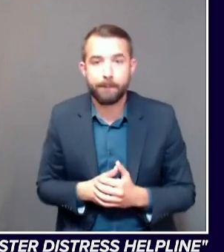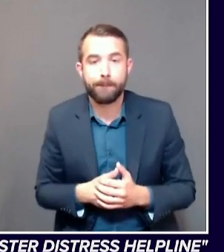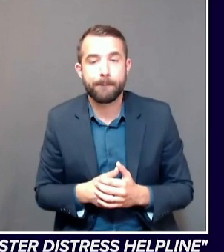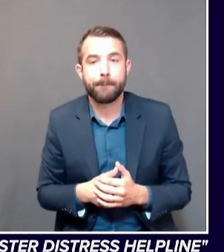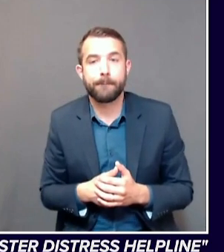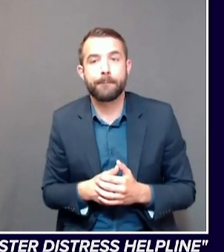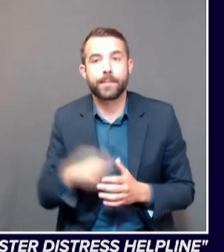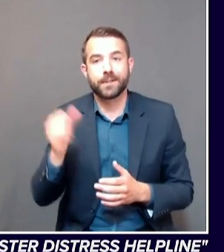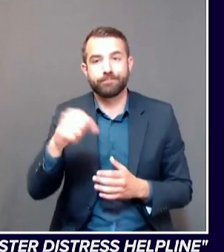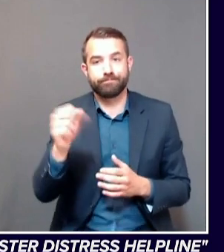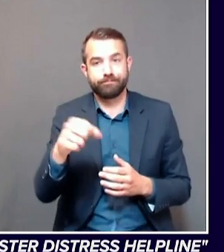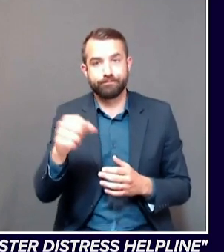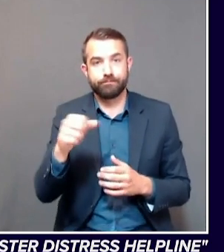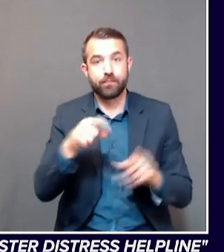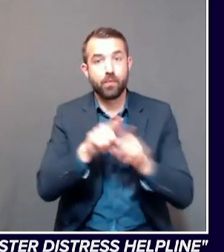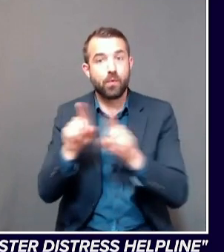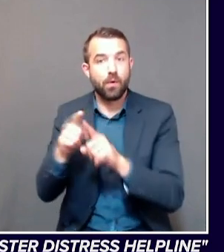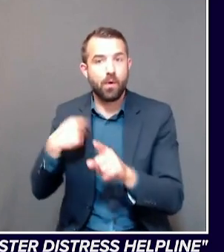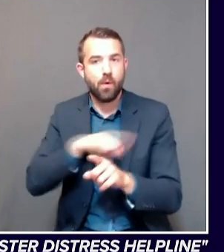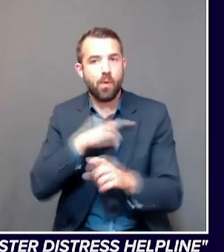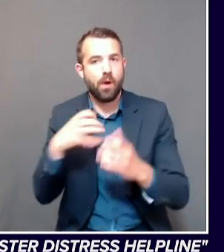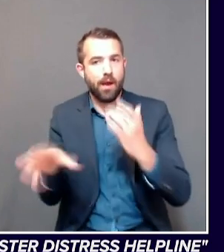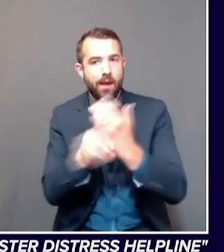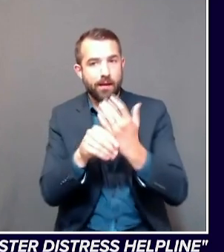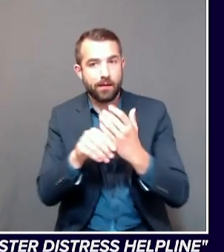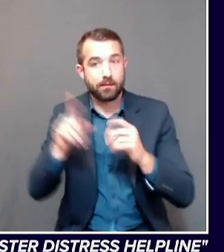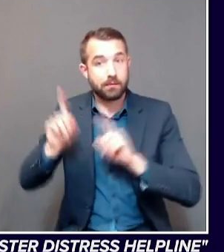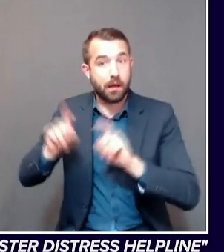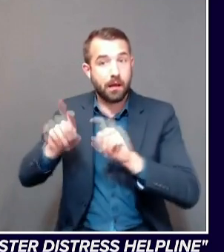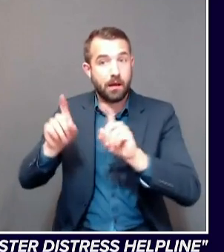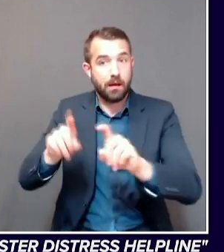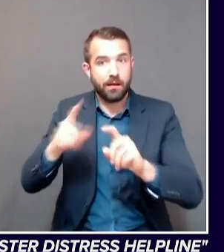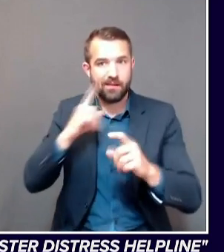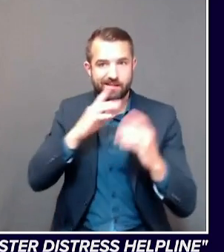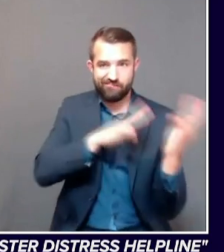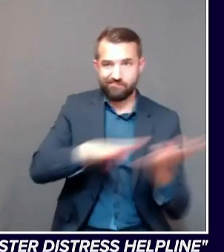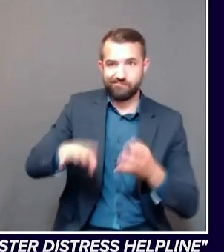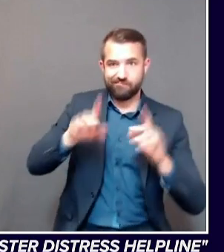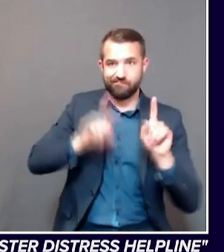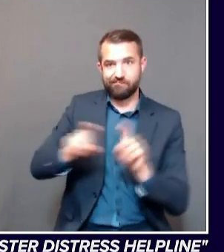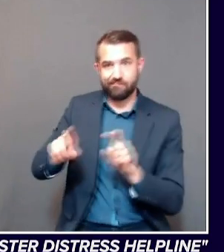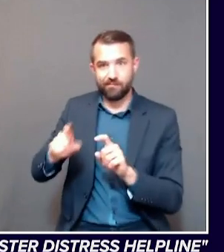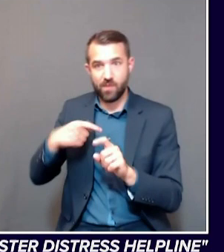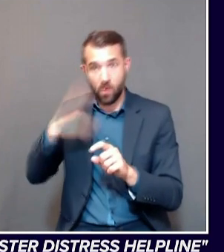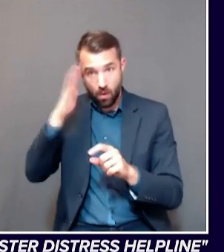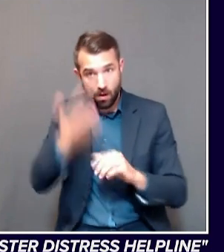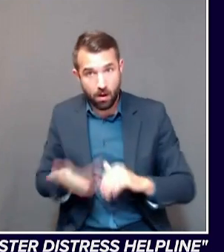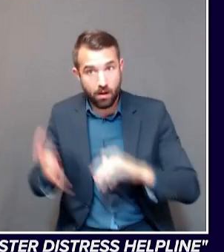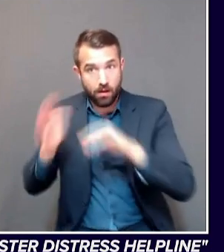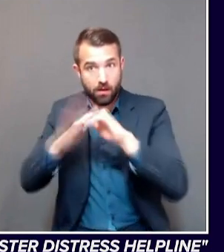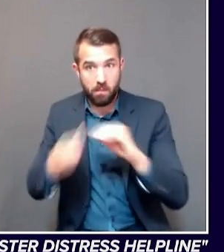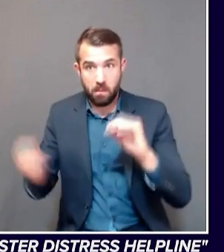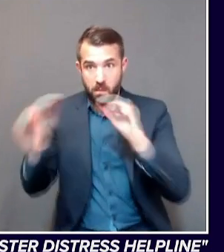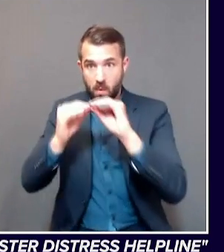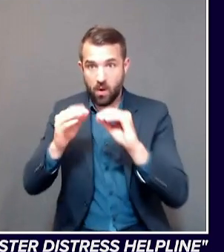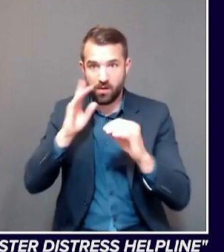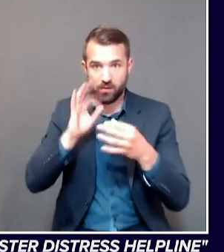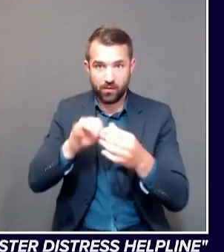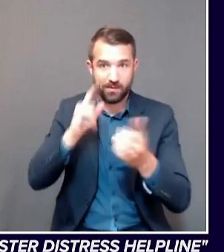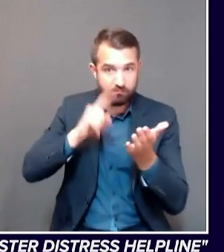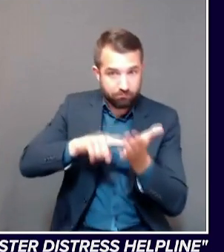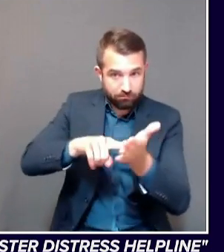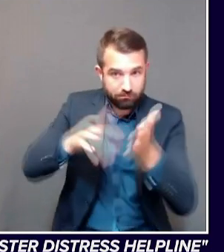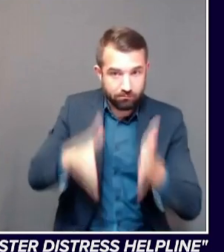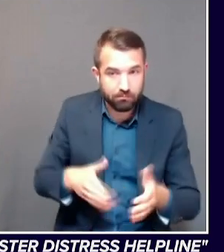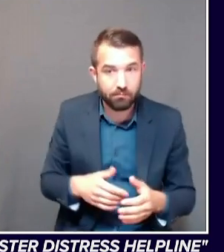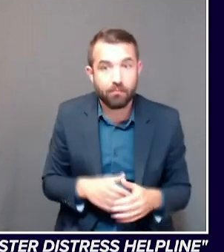add testing capacity in the state of Maine, we also need to add contact tracers. As Dr. Shah has previously said, when you go test